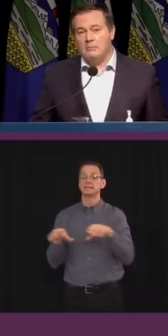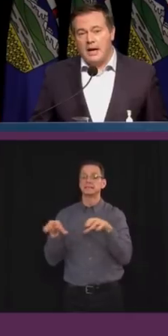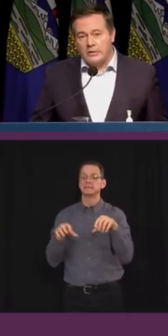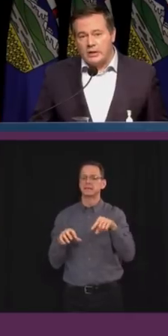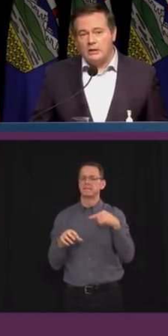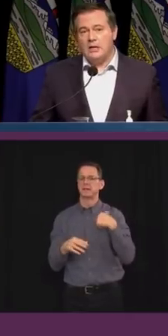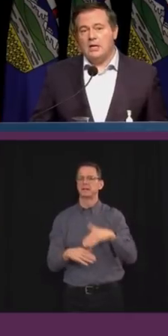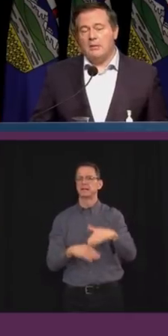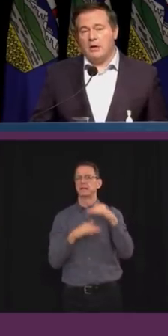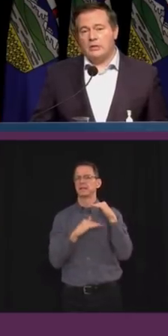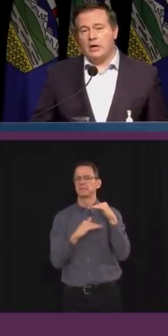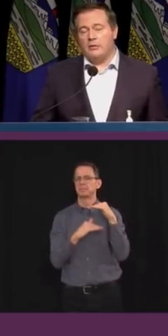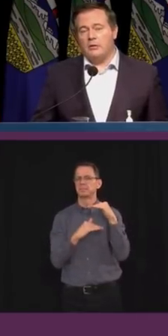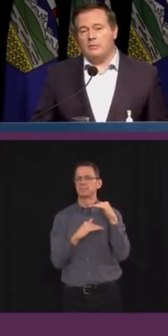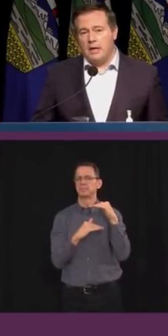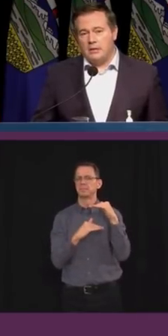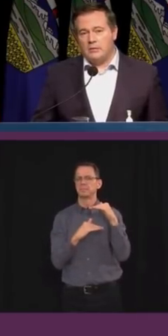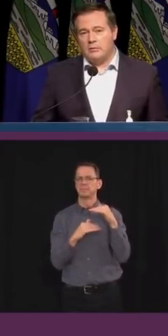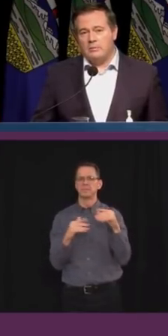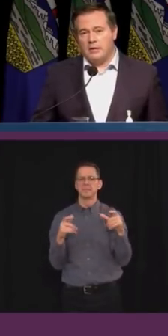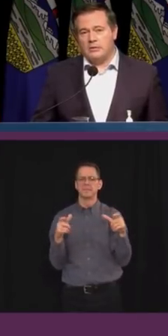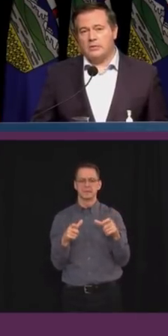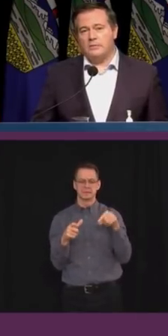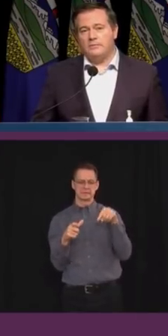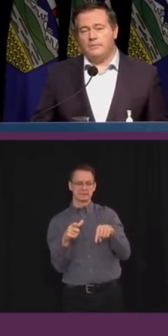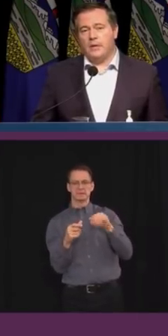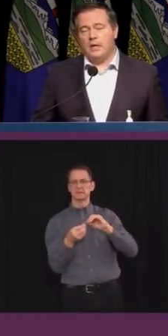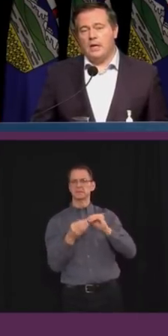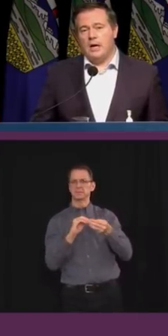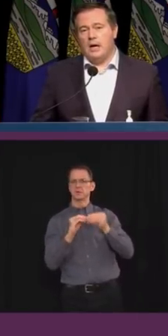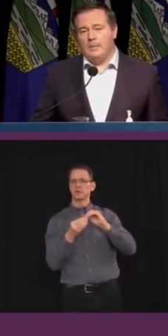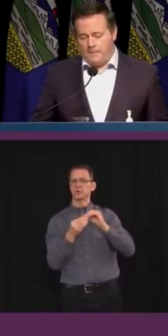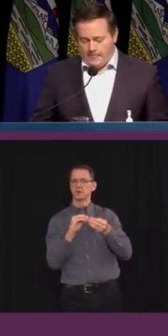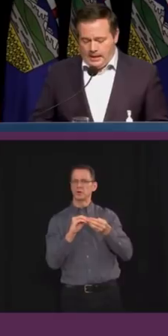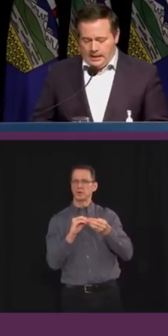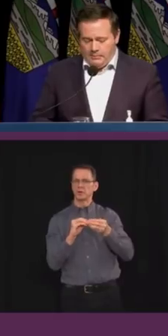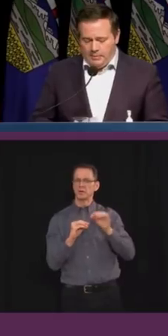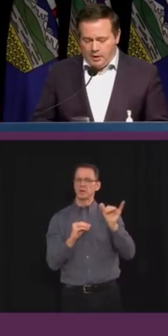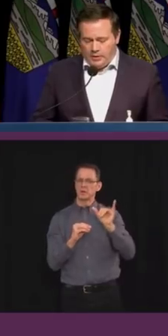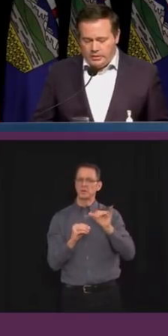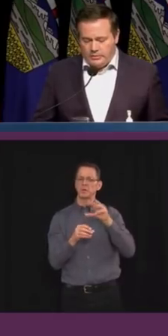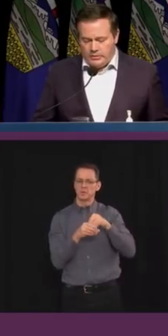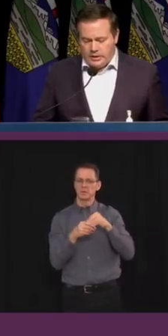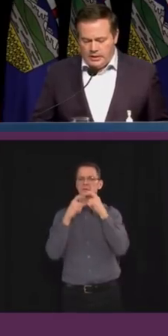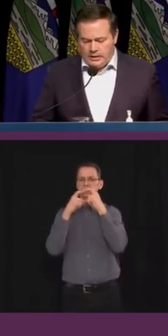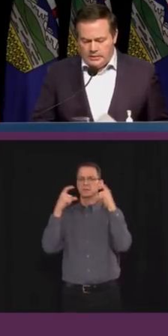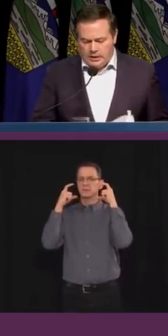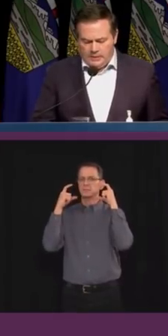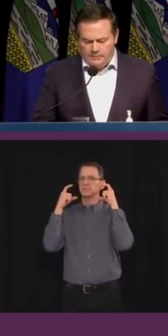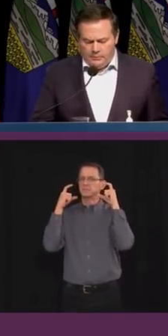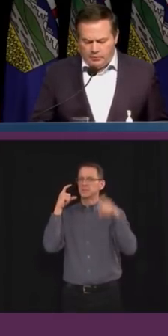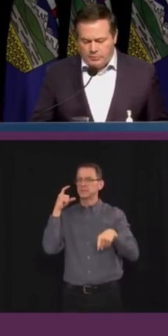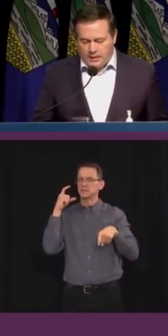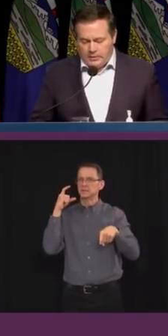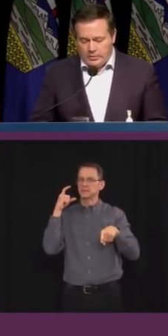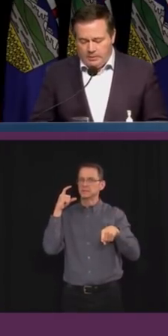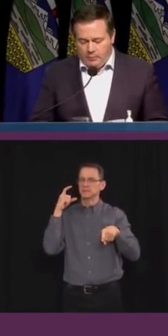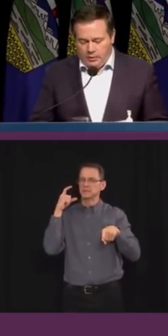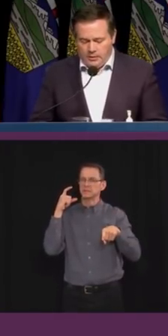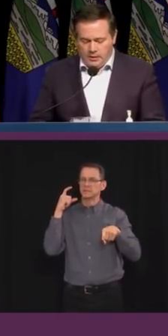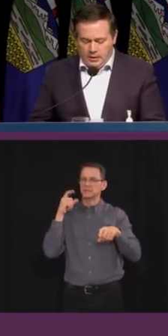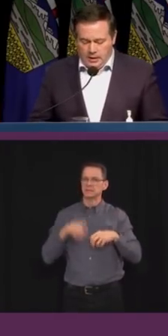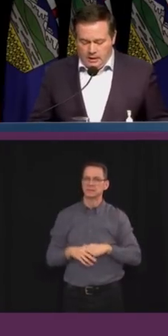and masking, amongst other mandatory measures. And let me pause there to say that with respect